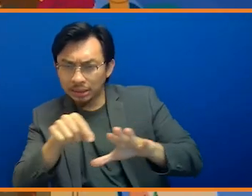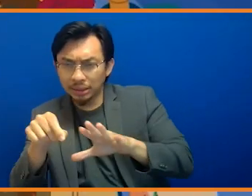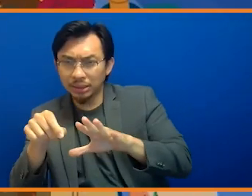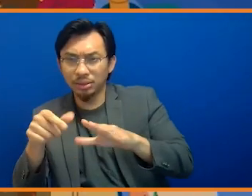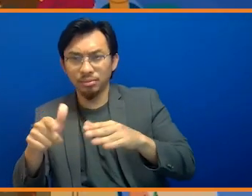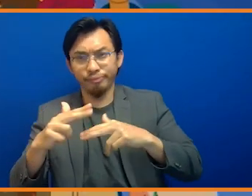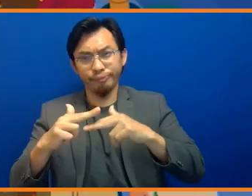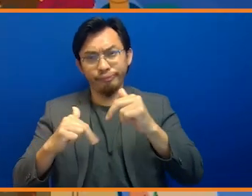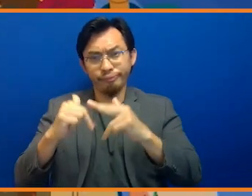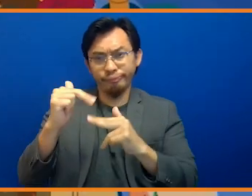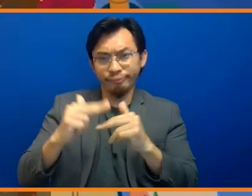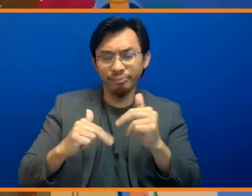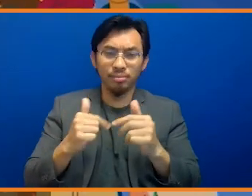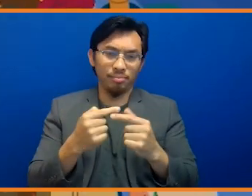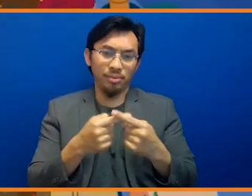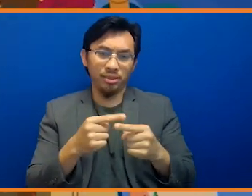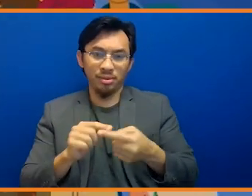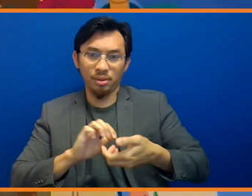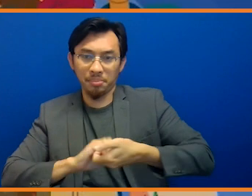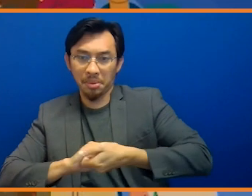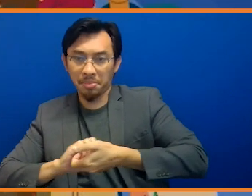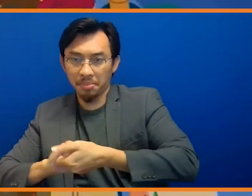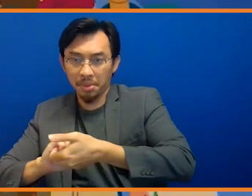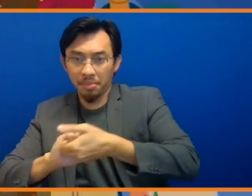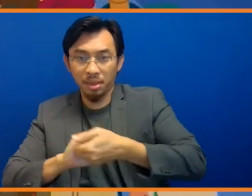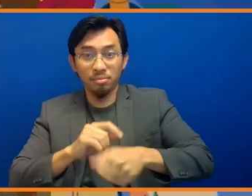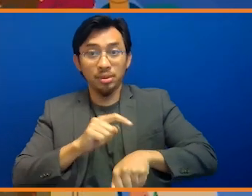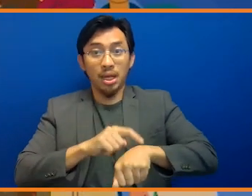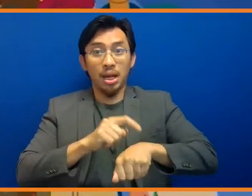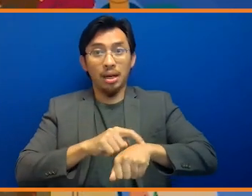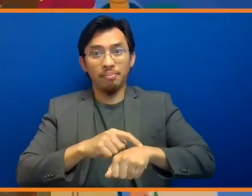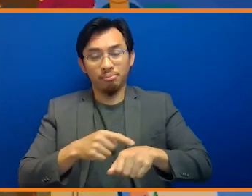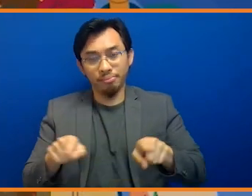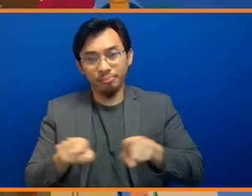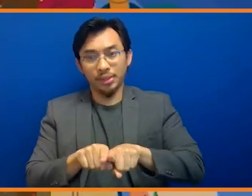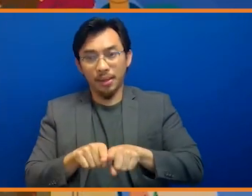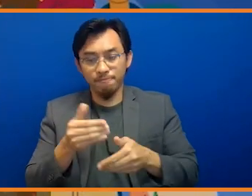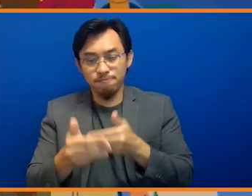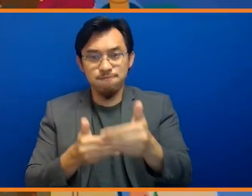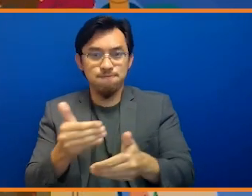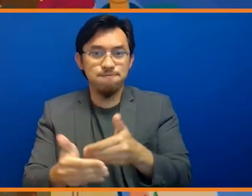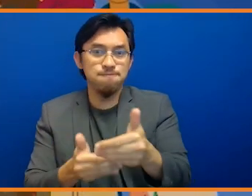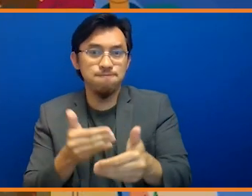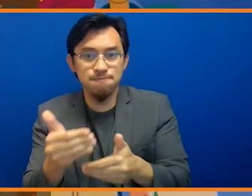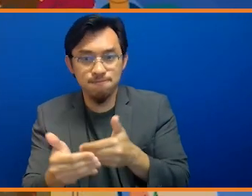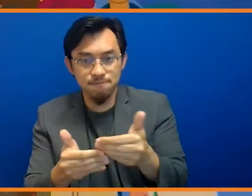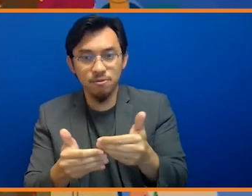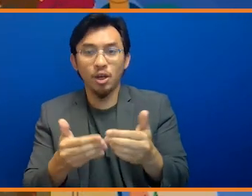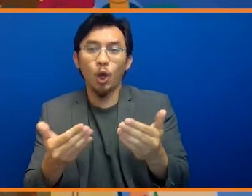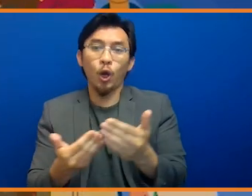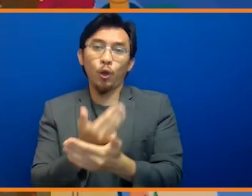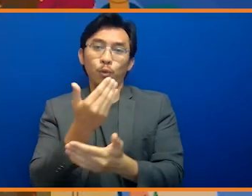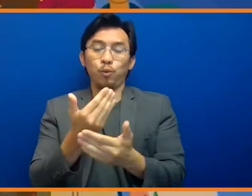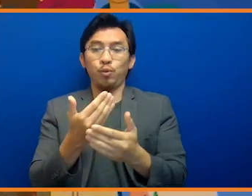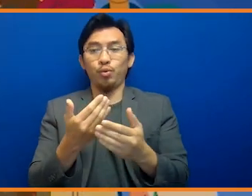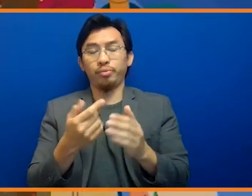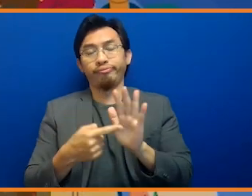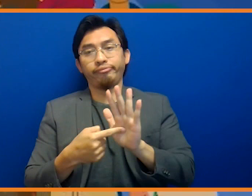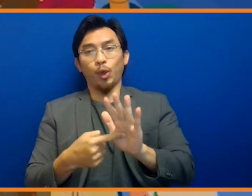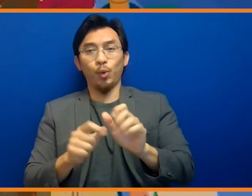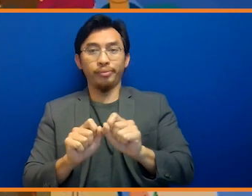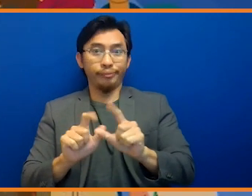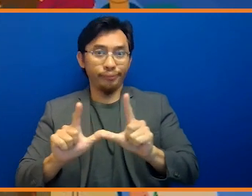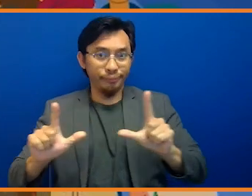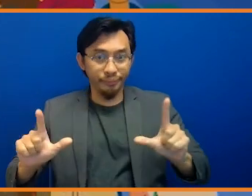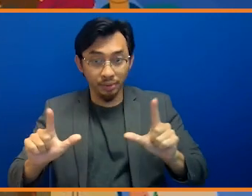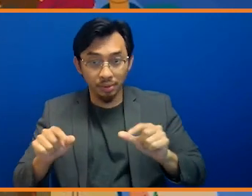the building itself, because it can be simultaneously developing or bringing a new emotion